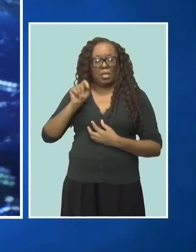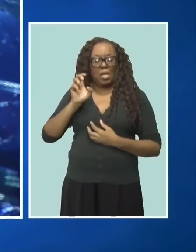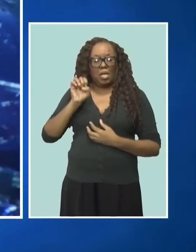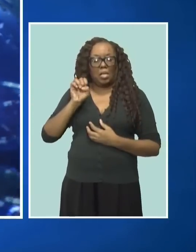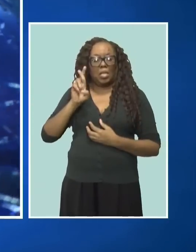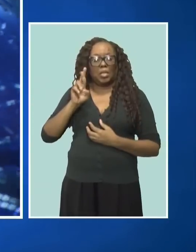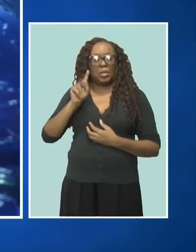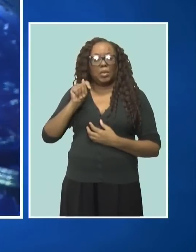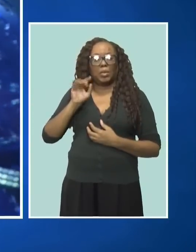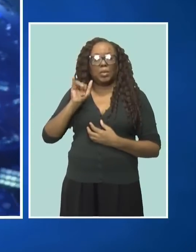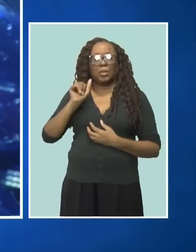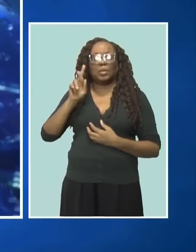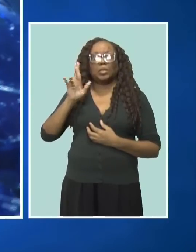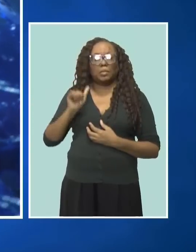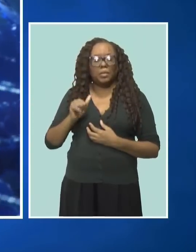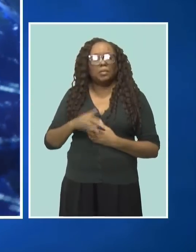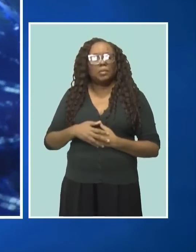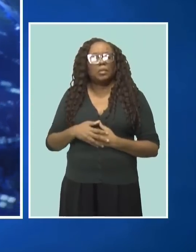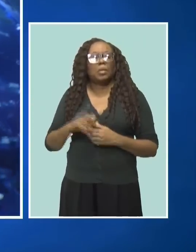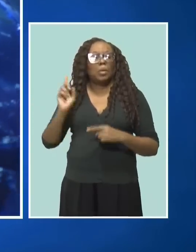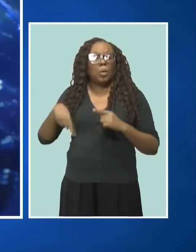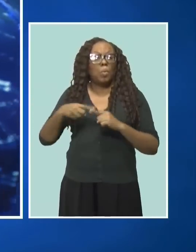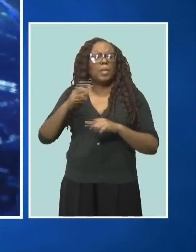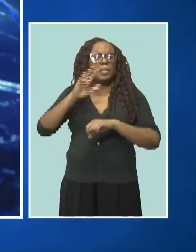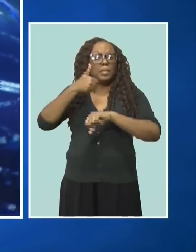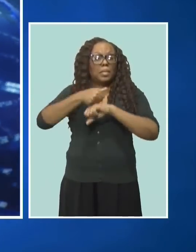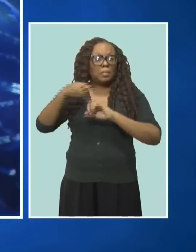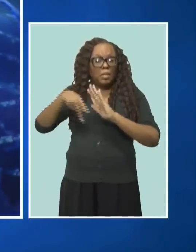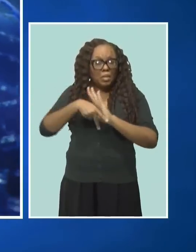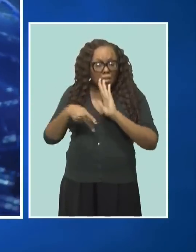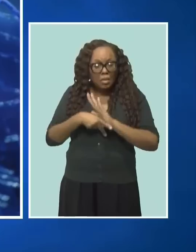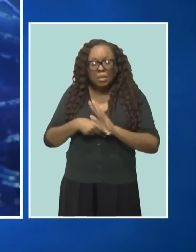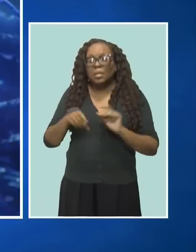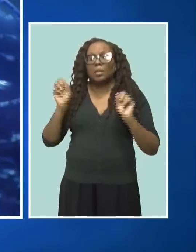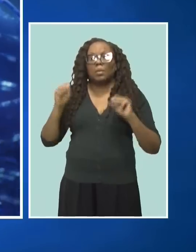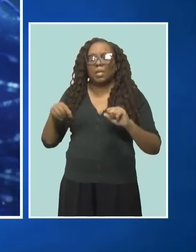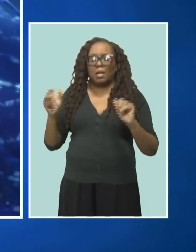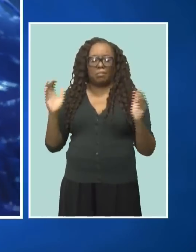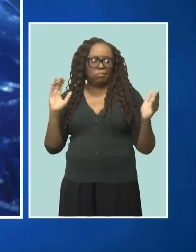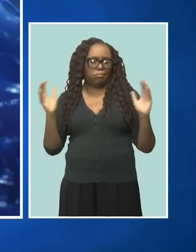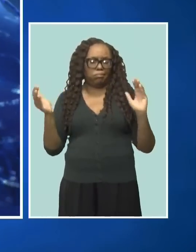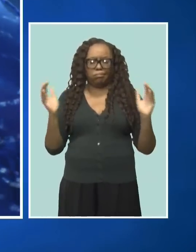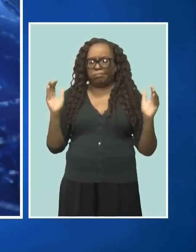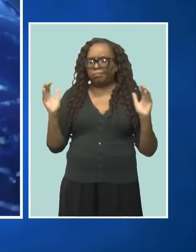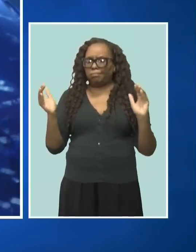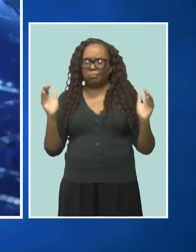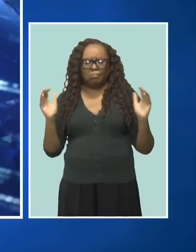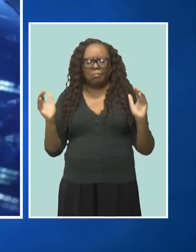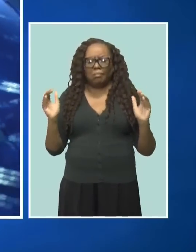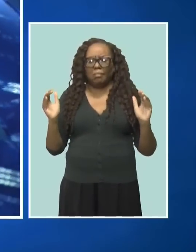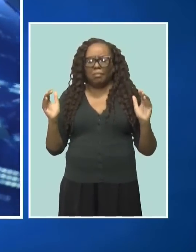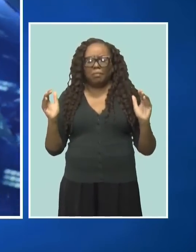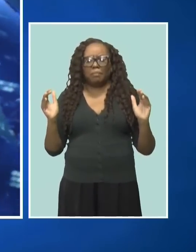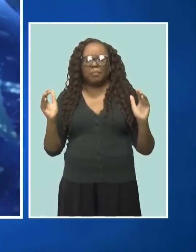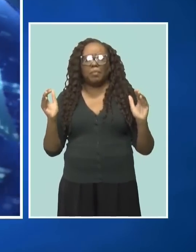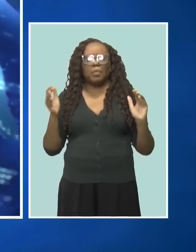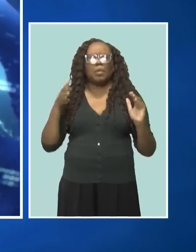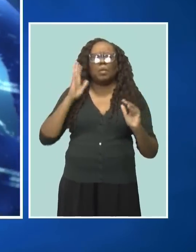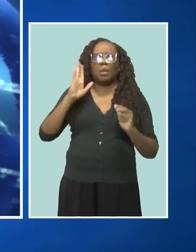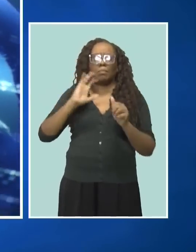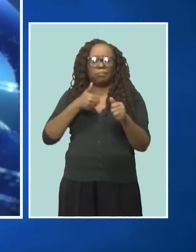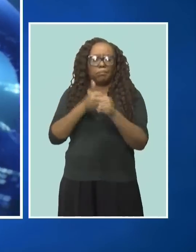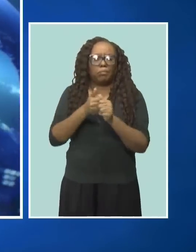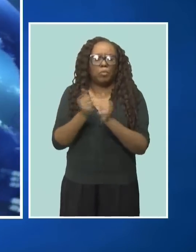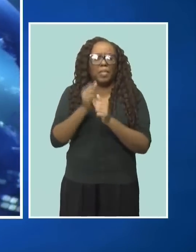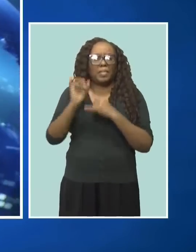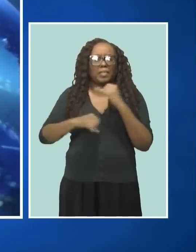this framework will do is be able to allow for comparability. It's going to be internationally understood. It's going to be one conversation. It's going to have